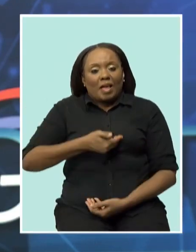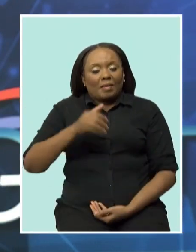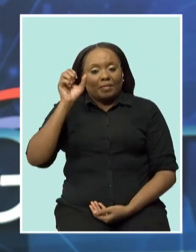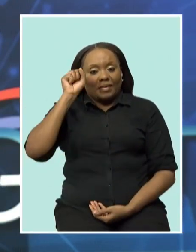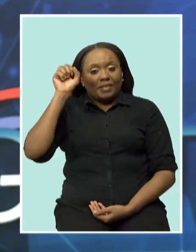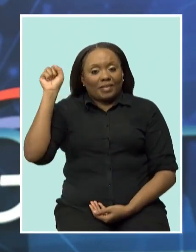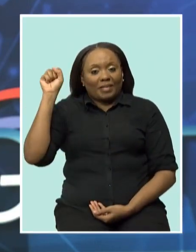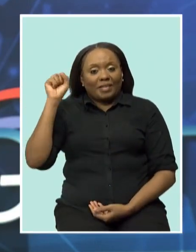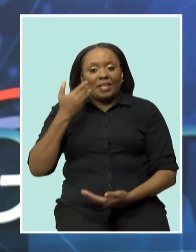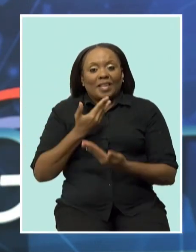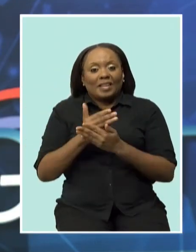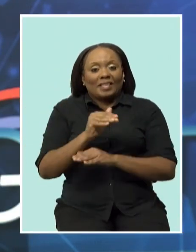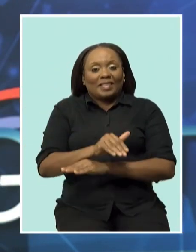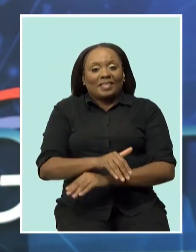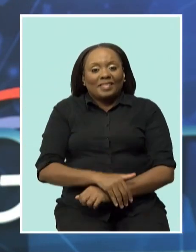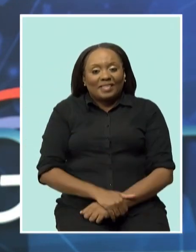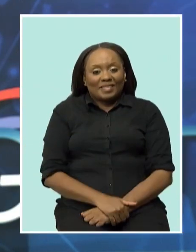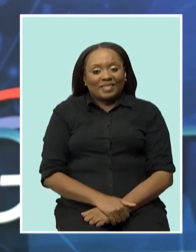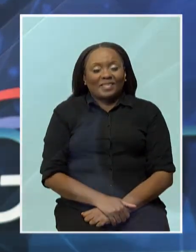Shane Seeley. Good night.